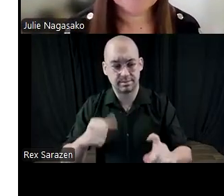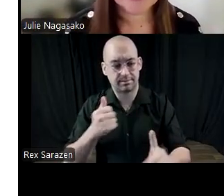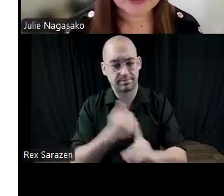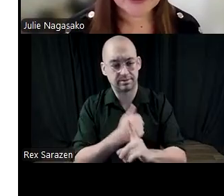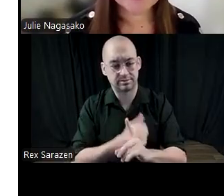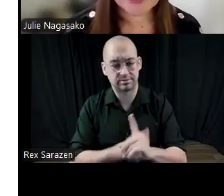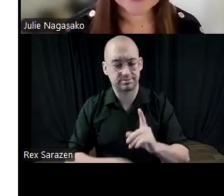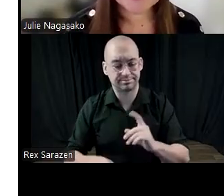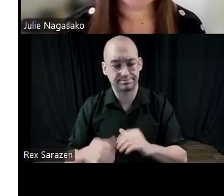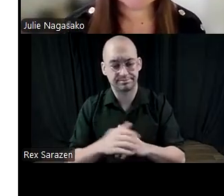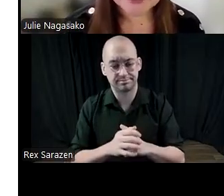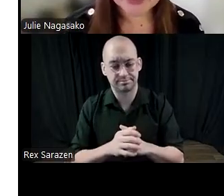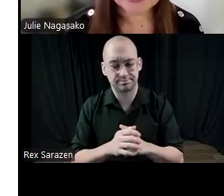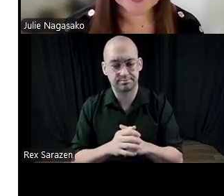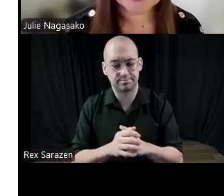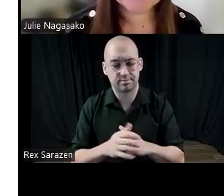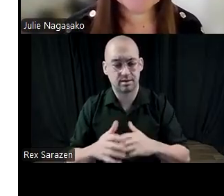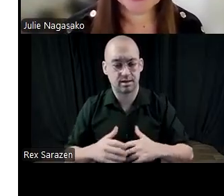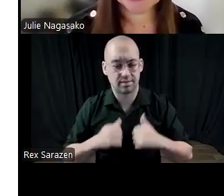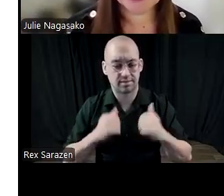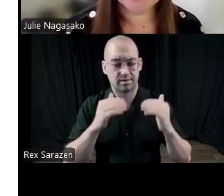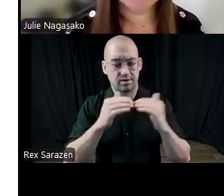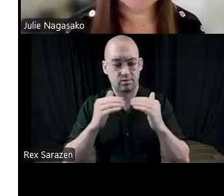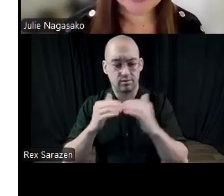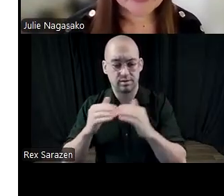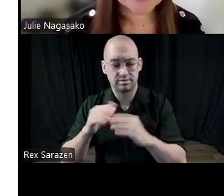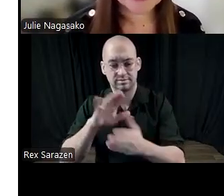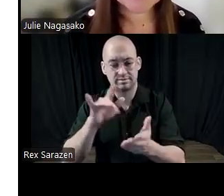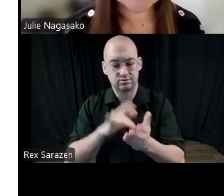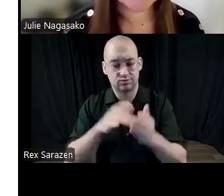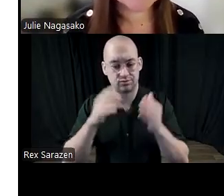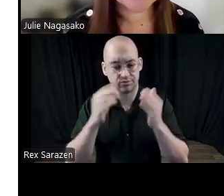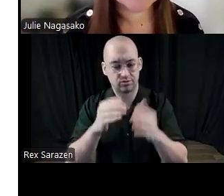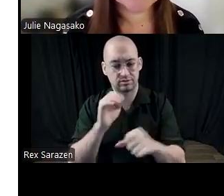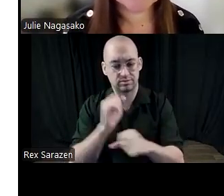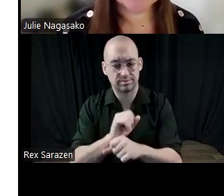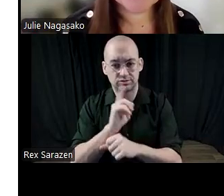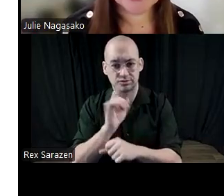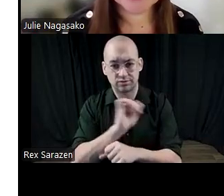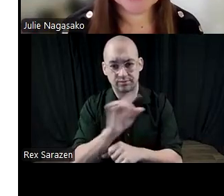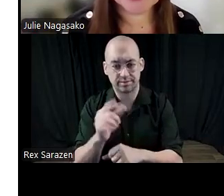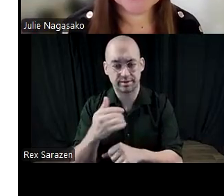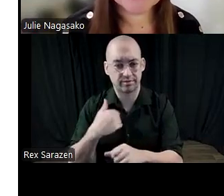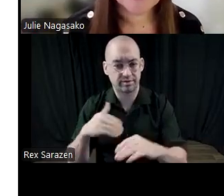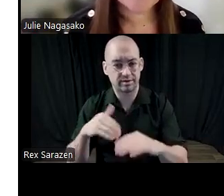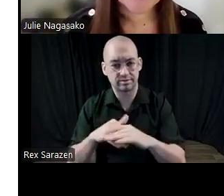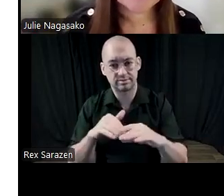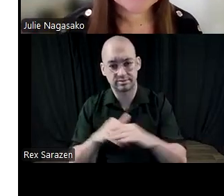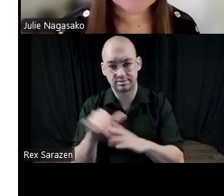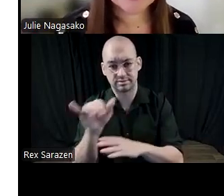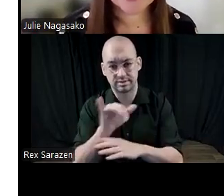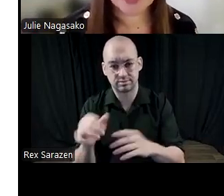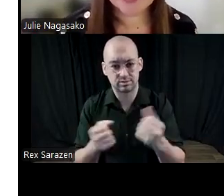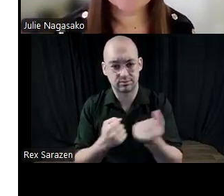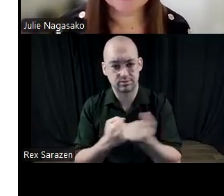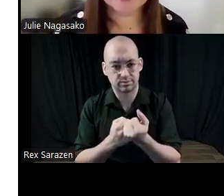experience. And then health equity as a central focus to make sure that everybody has access to those same supports and opportunities. And then